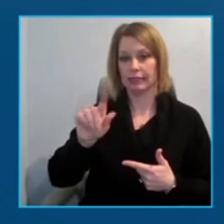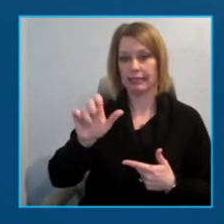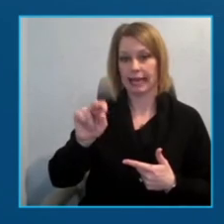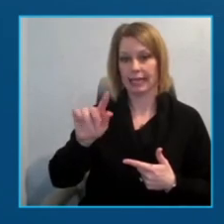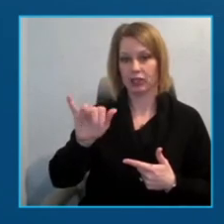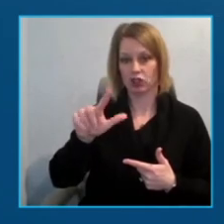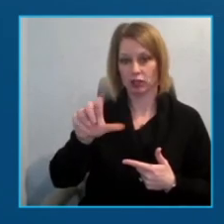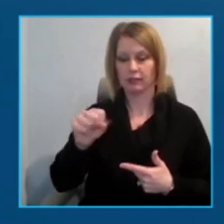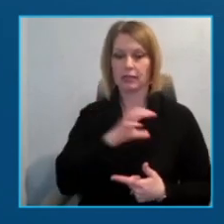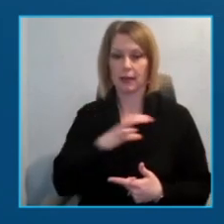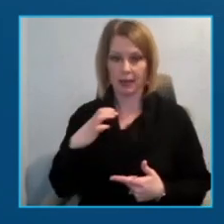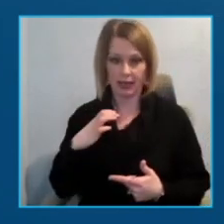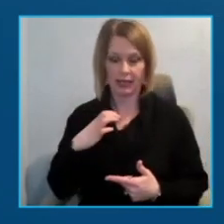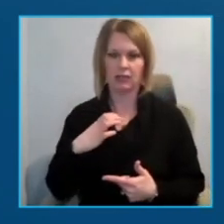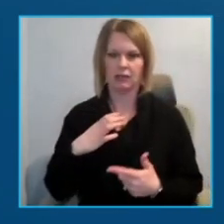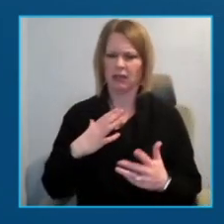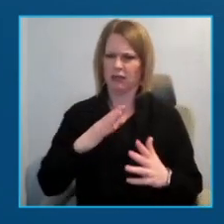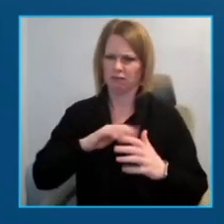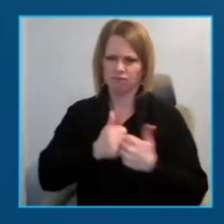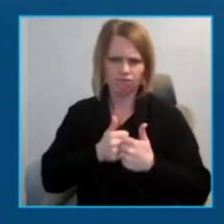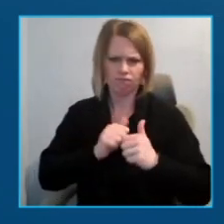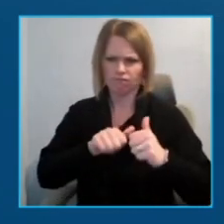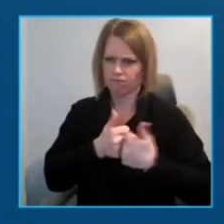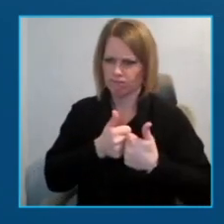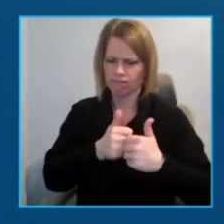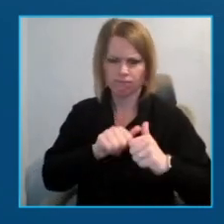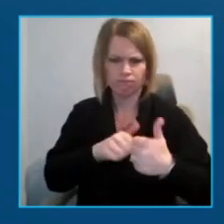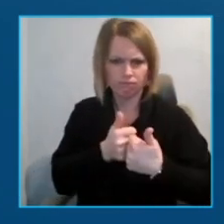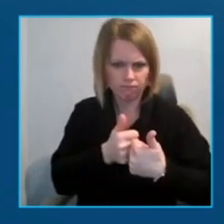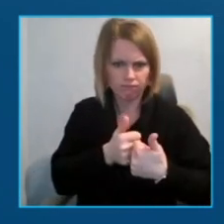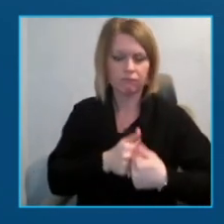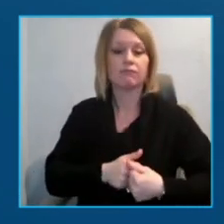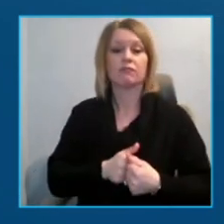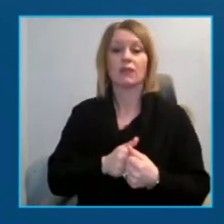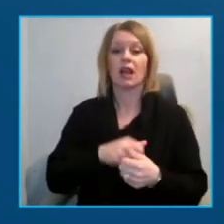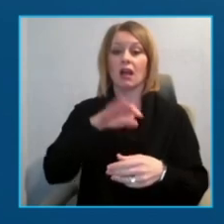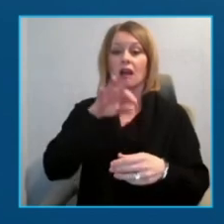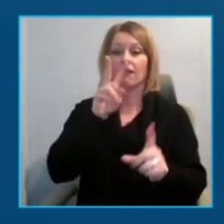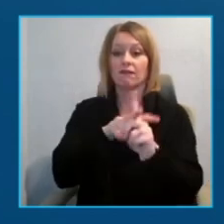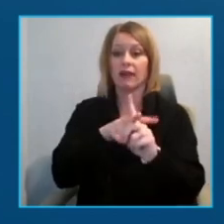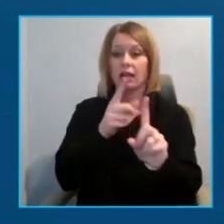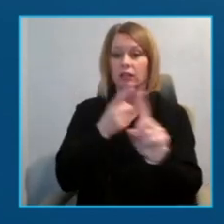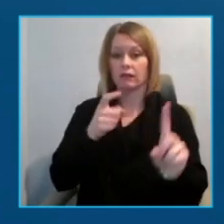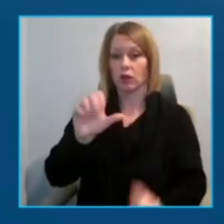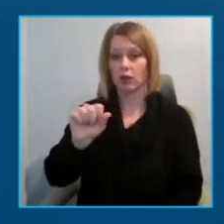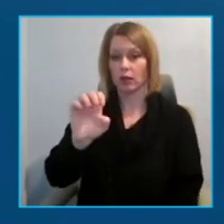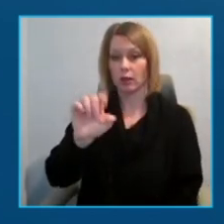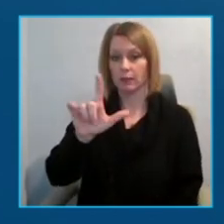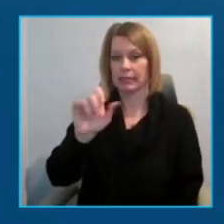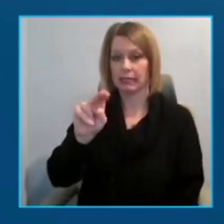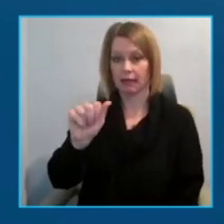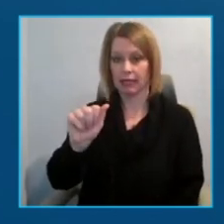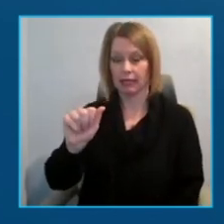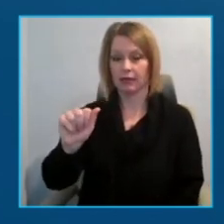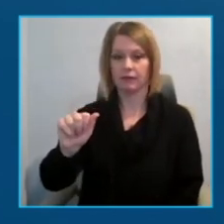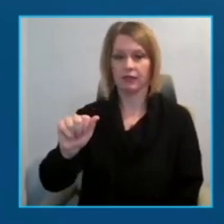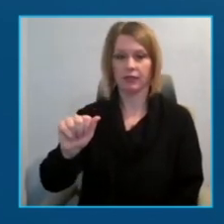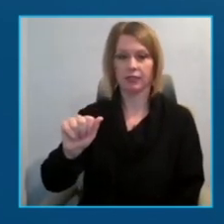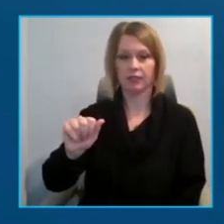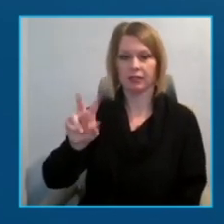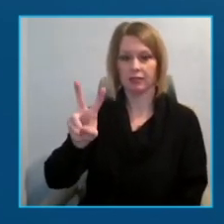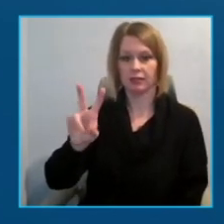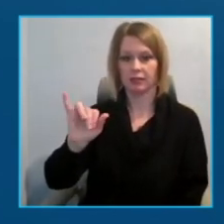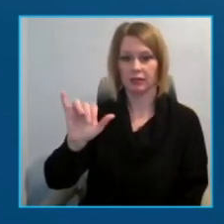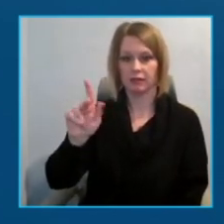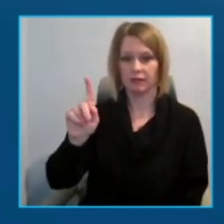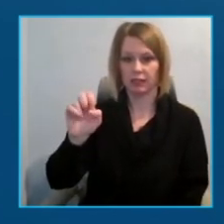Virginia delegate selection process filed by Ms. Selena Vickers, who was here with us today.